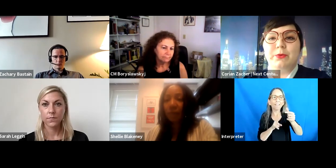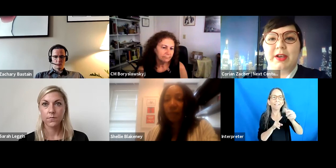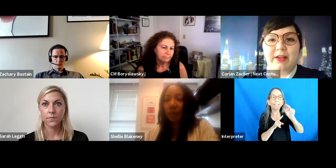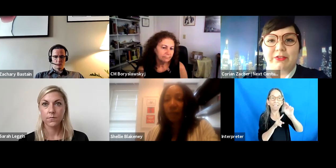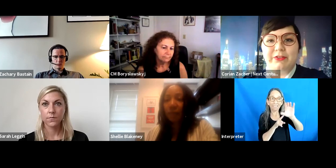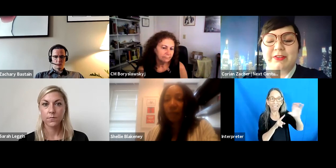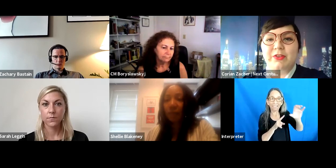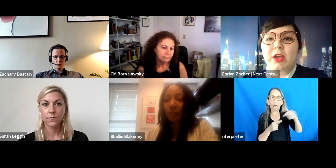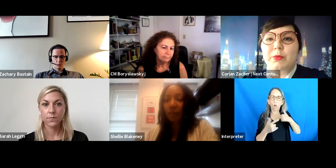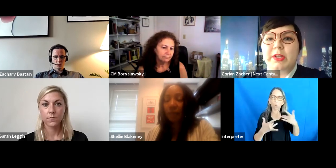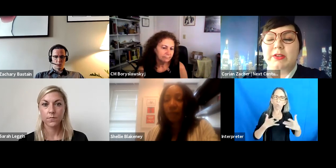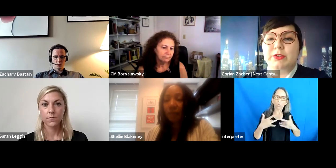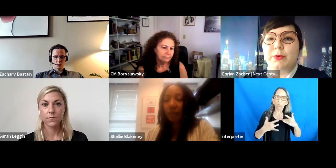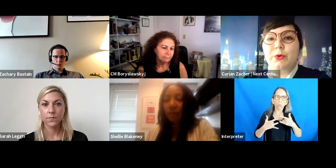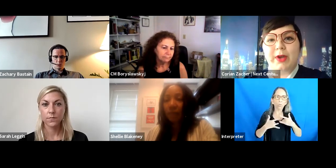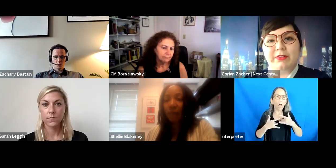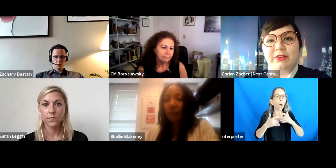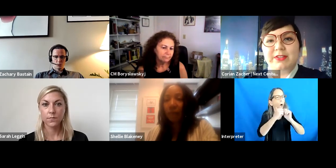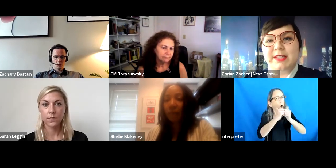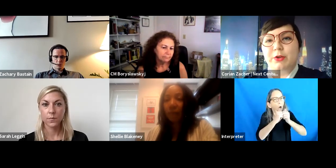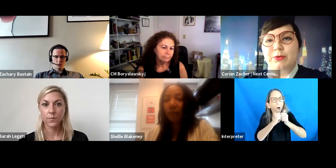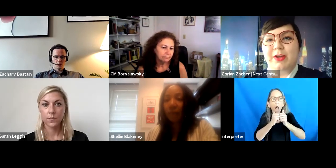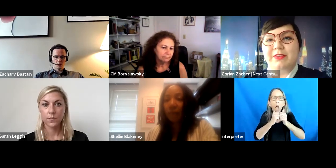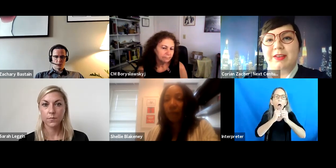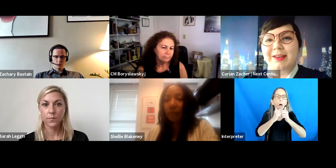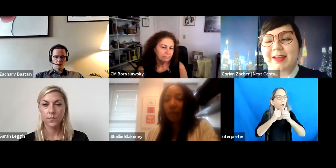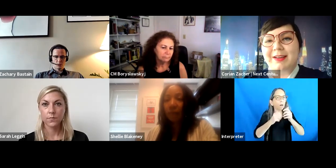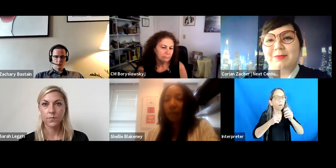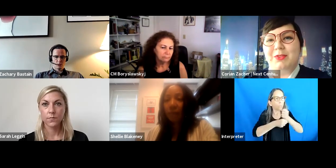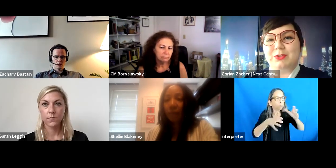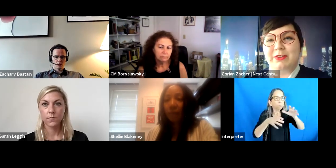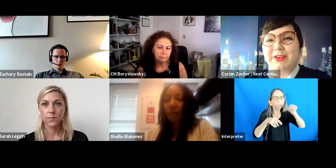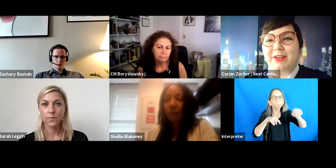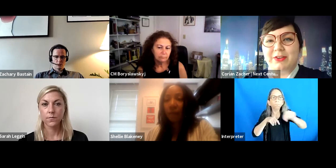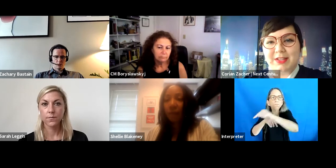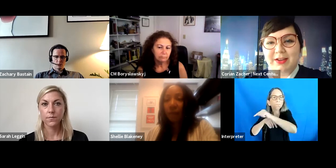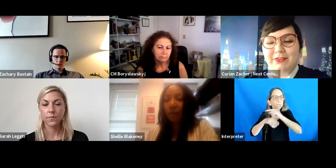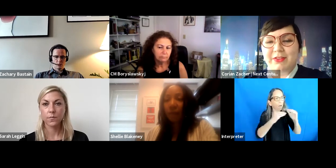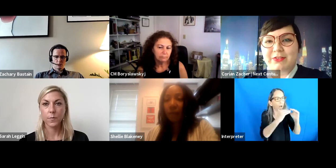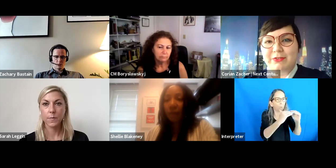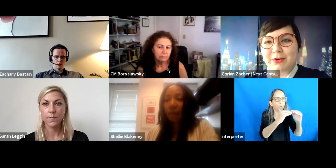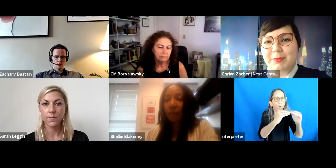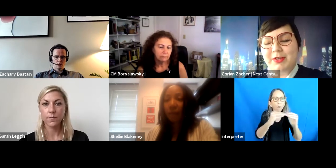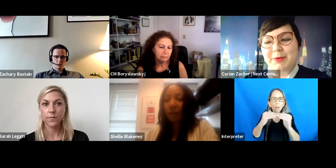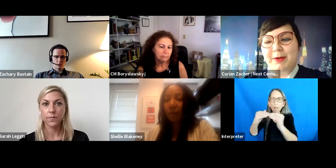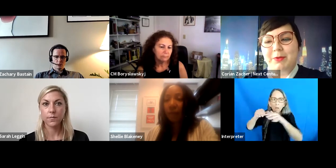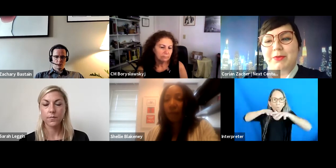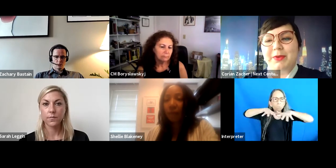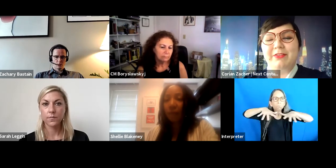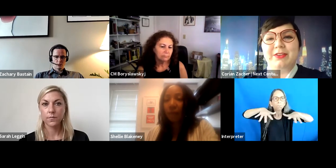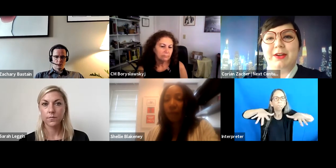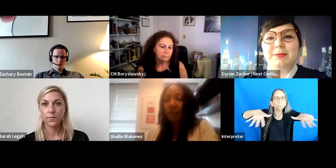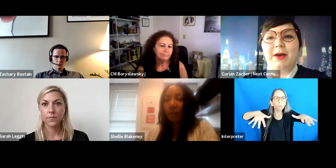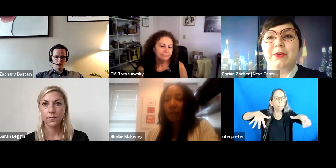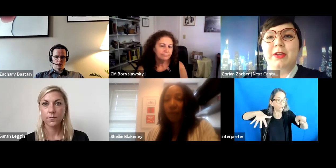that everyone has service, we need to know who has service and who doesn't. There's sort of another side of this affordability problem